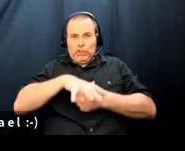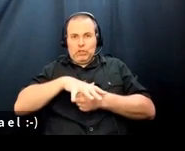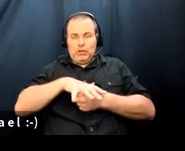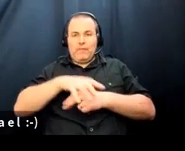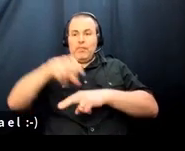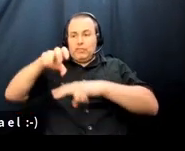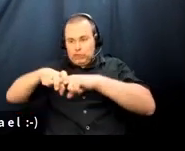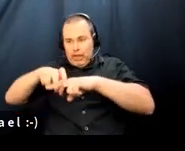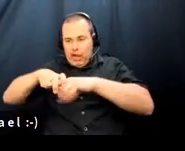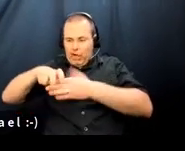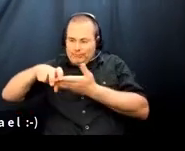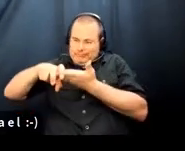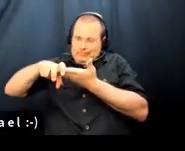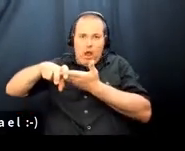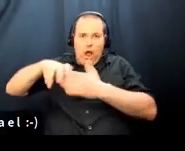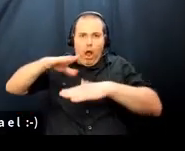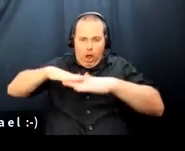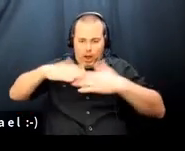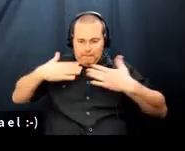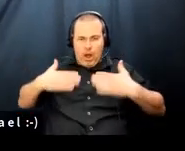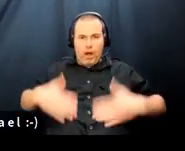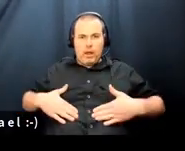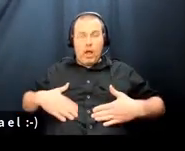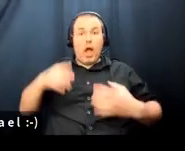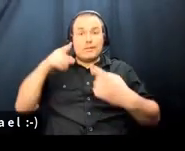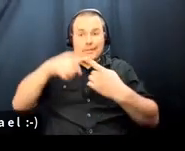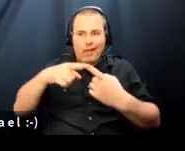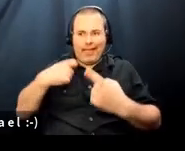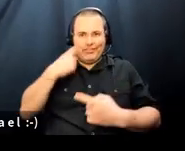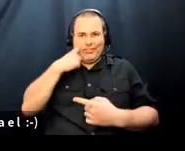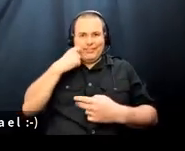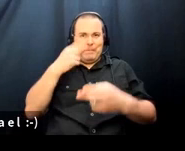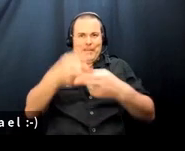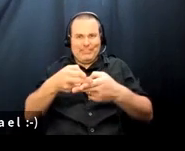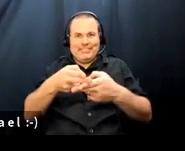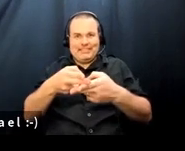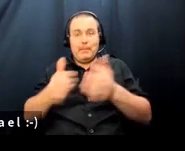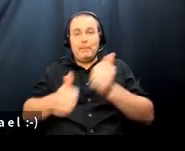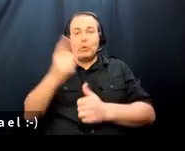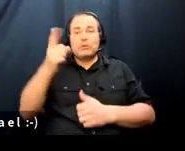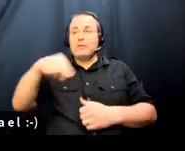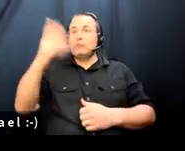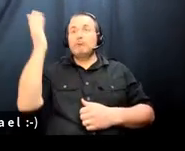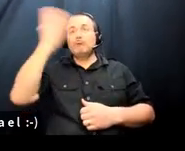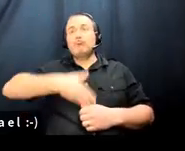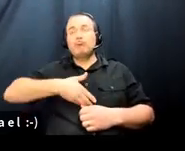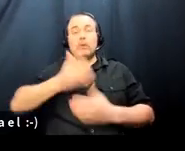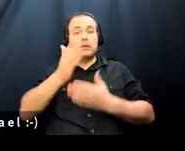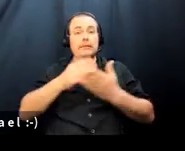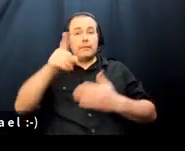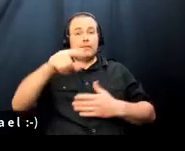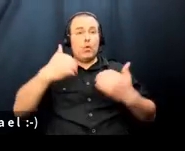aware of it. Most of you were unaware of it. And some of you are in an air-conditioned